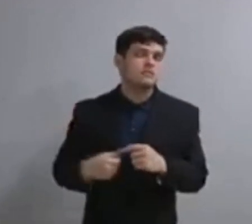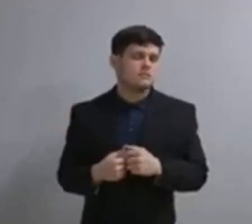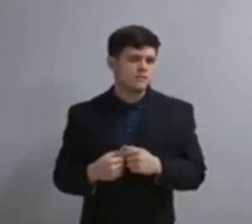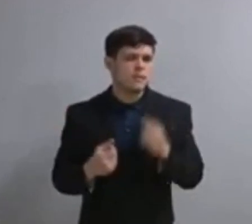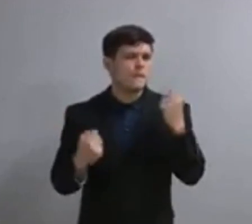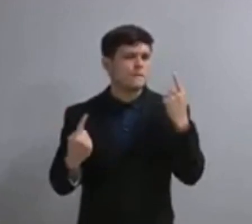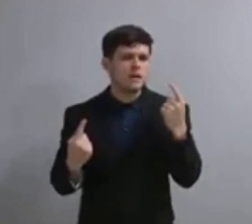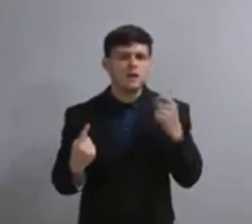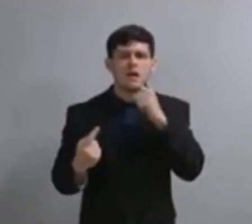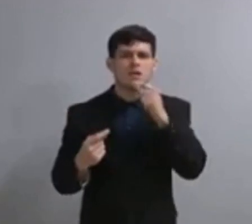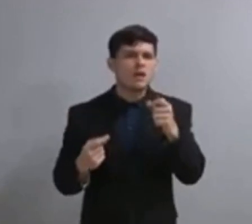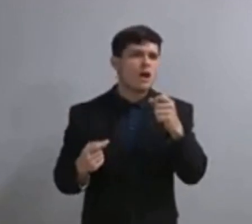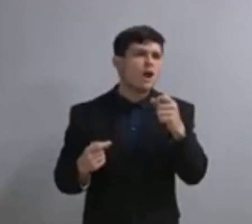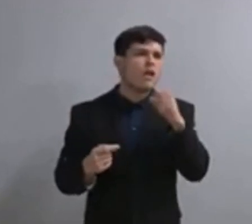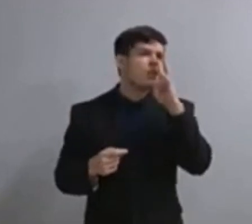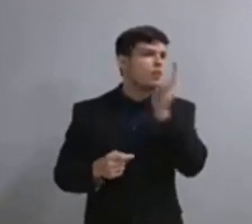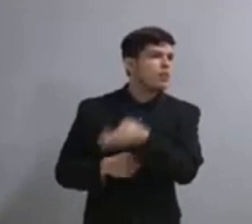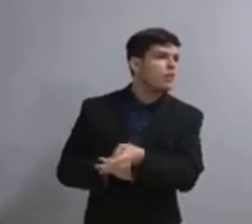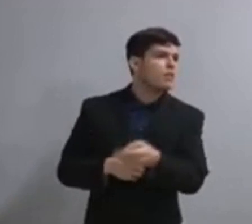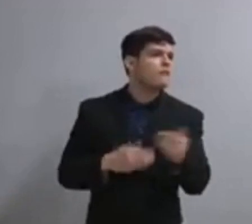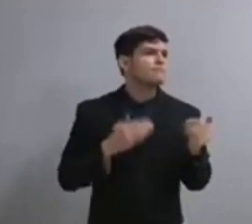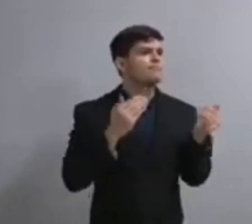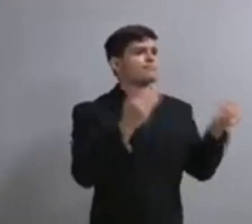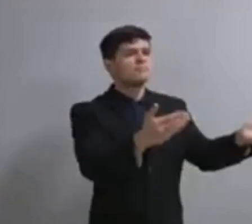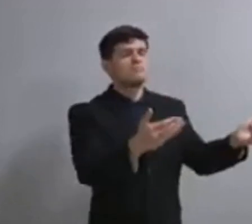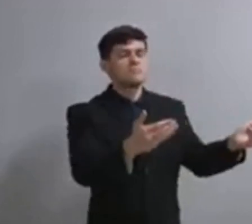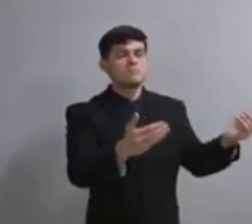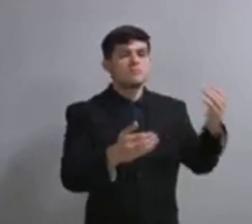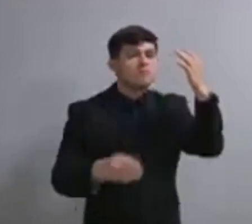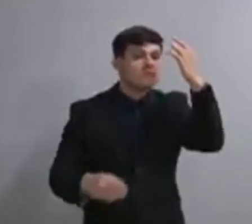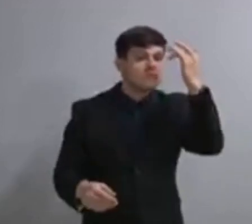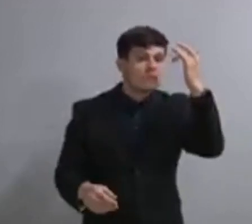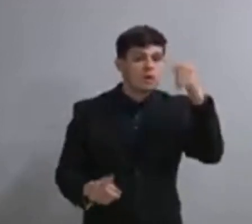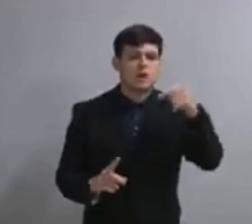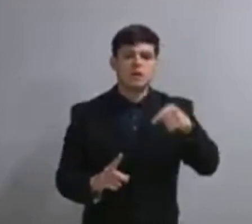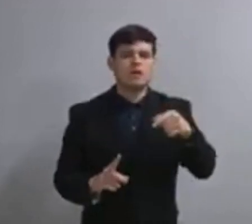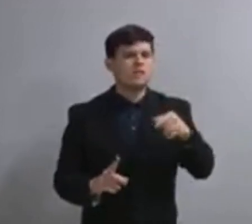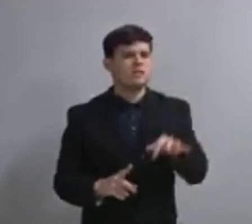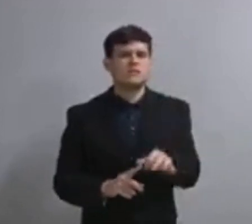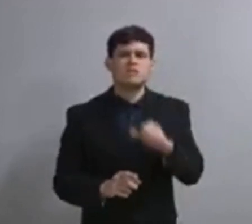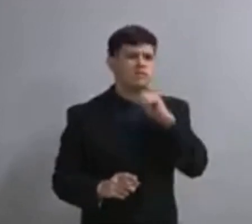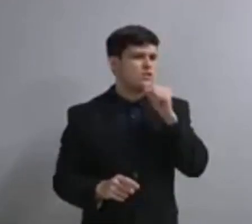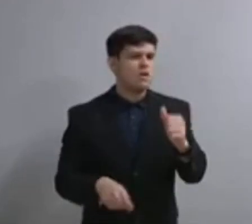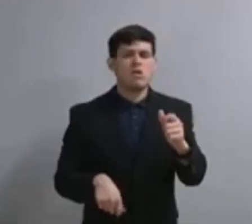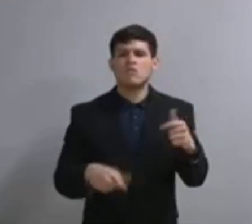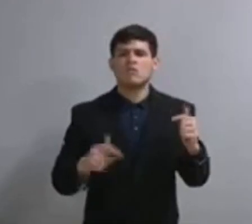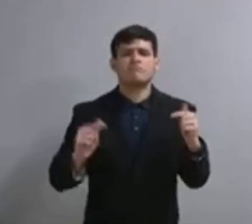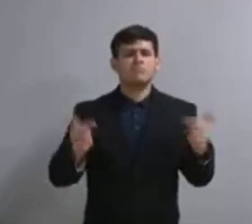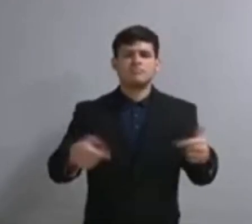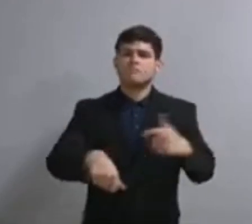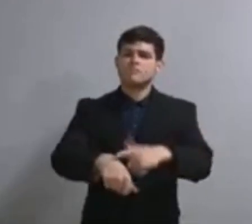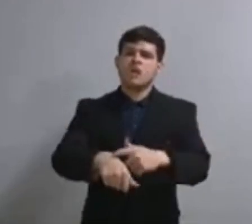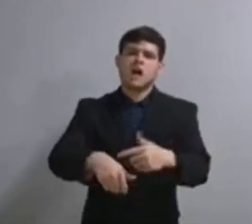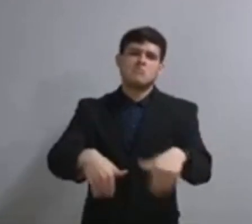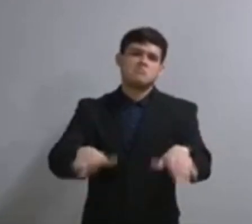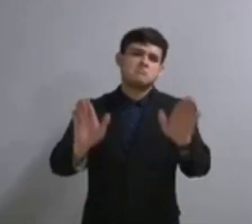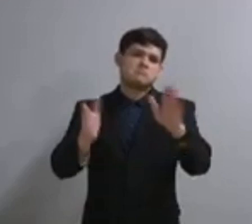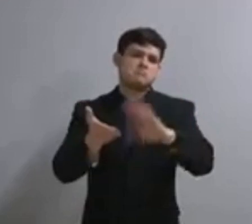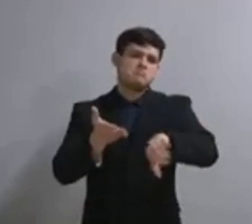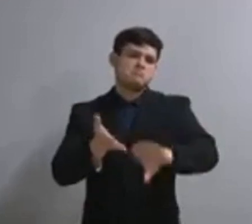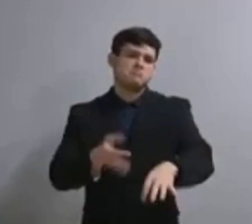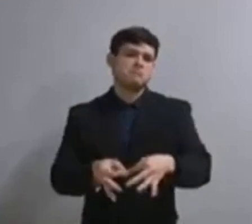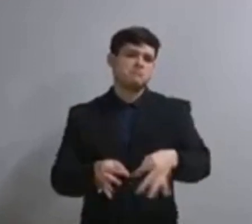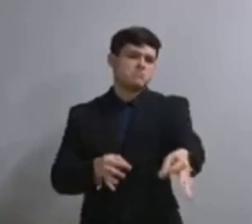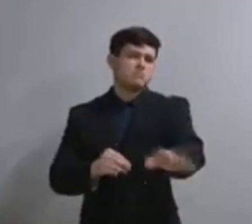But do not look the other way, and especially do not leave it to time. You